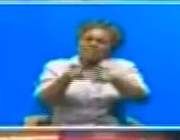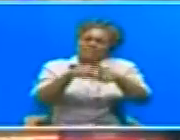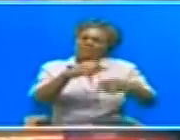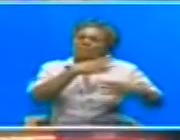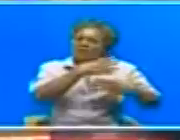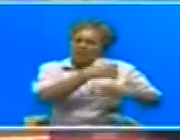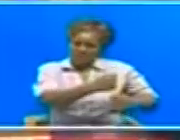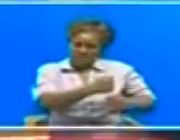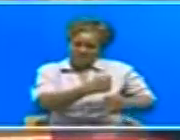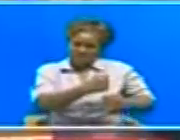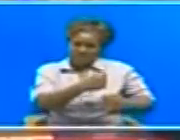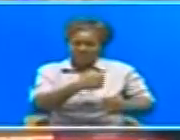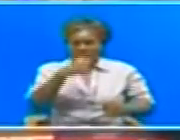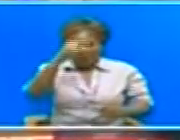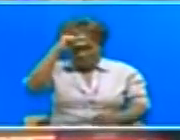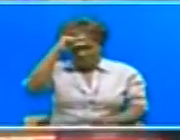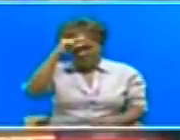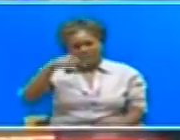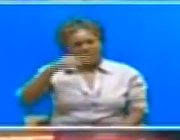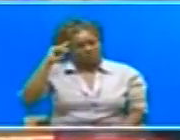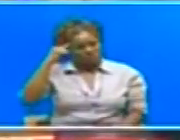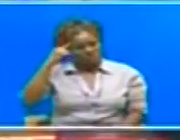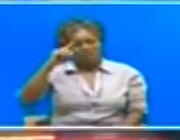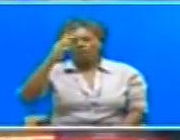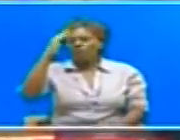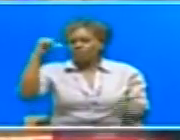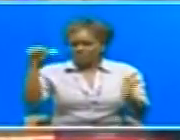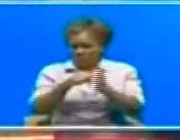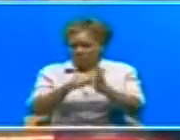government, then I knew that there's something wrong with this country. There's something wrong with our government.